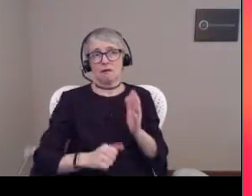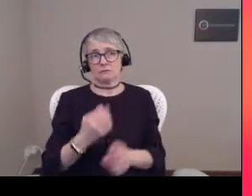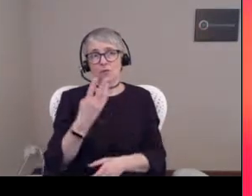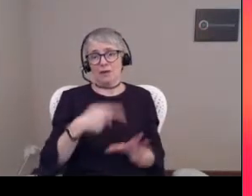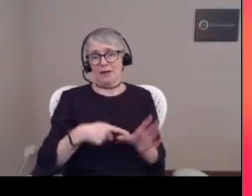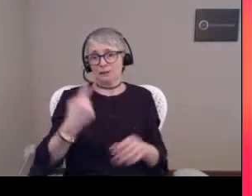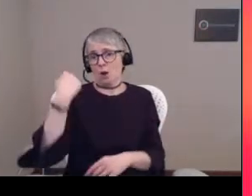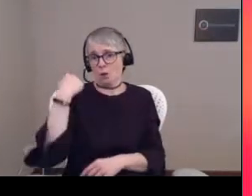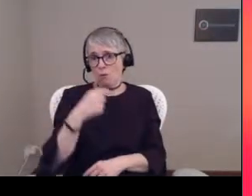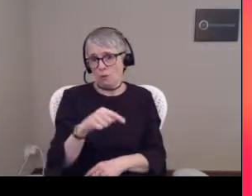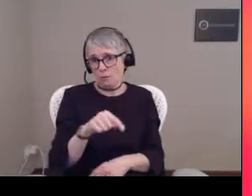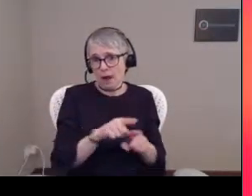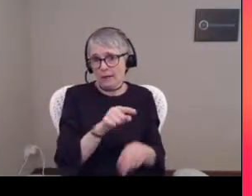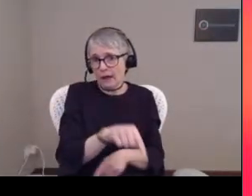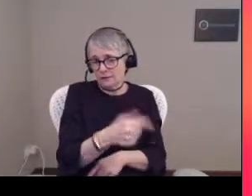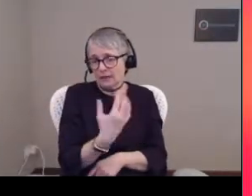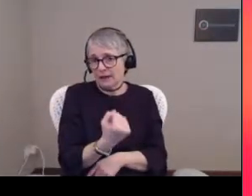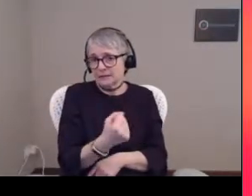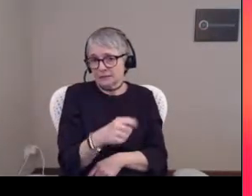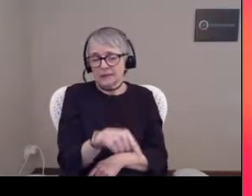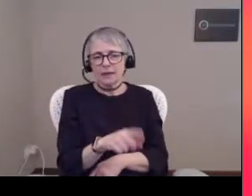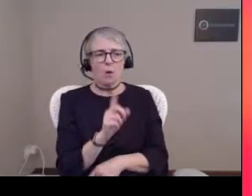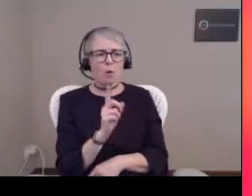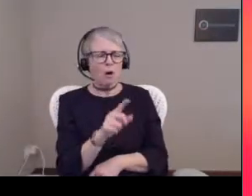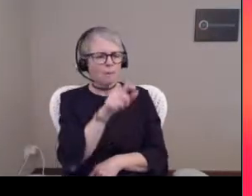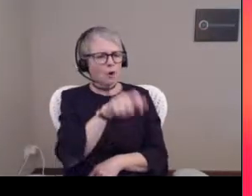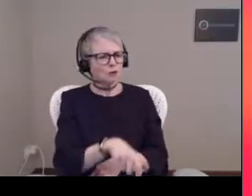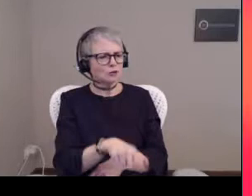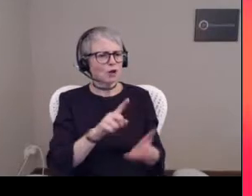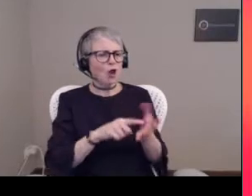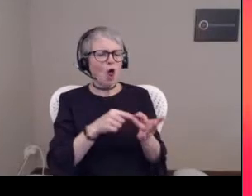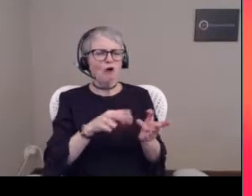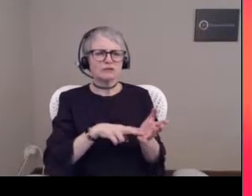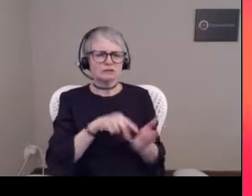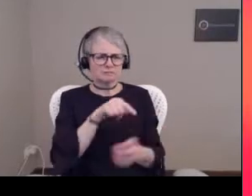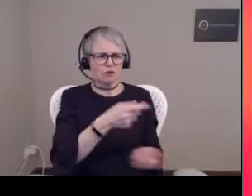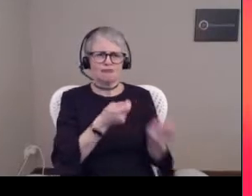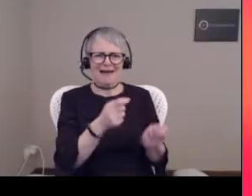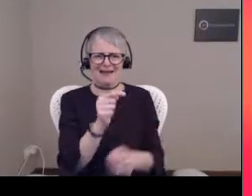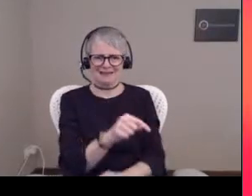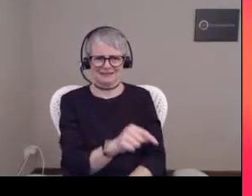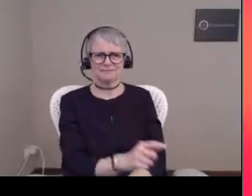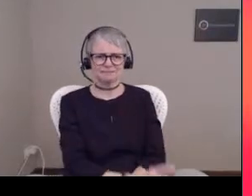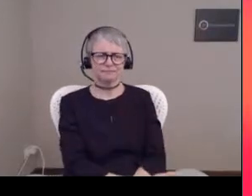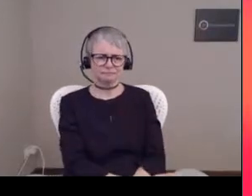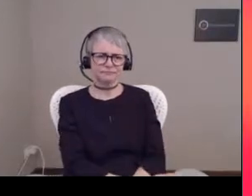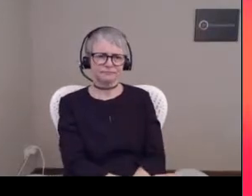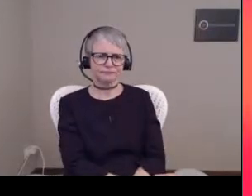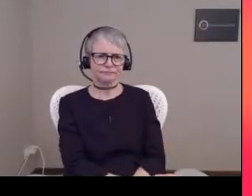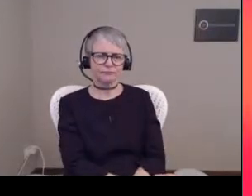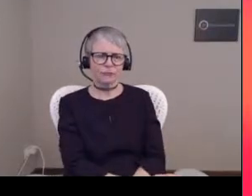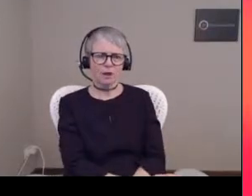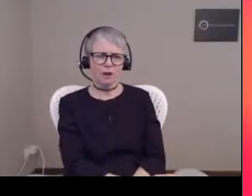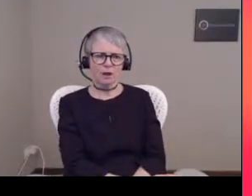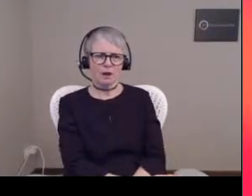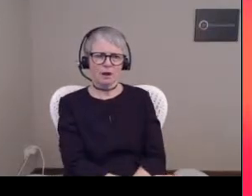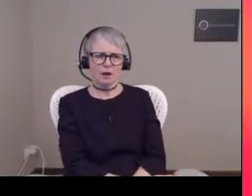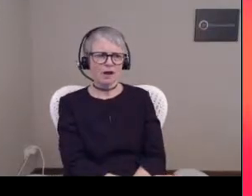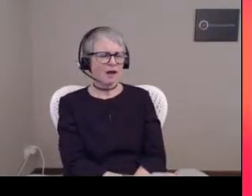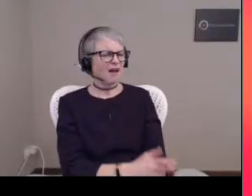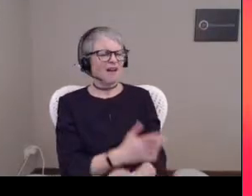There was one person called Lauren, who was a people development manager, who used to run that piece. But then as the team had to